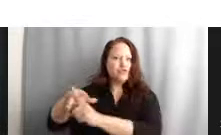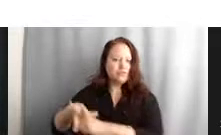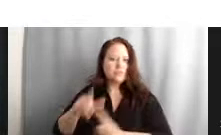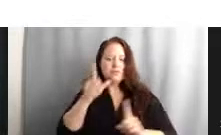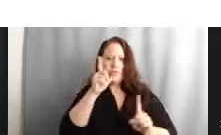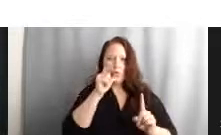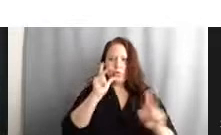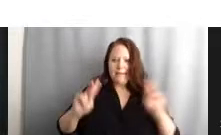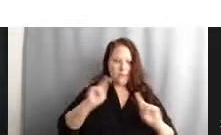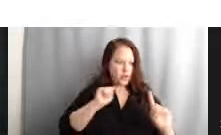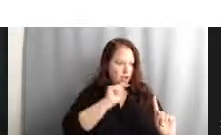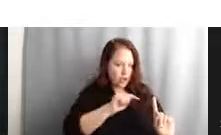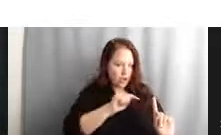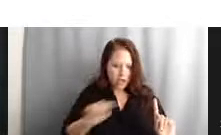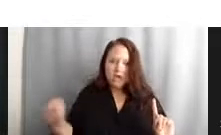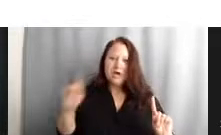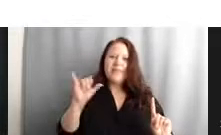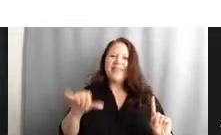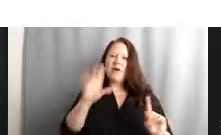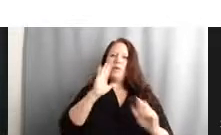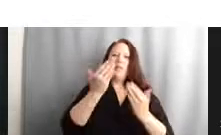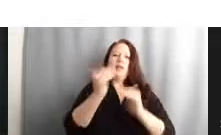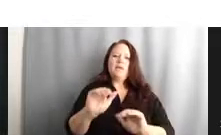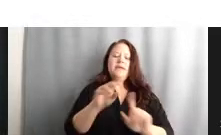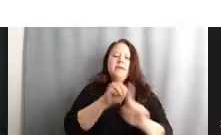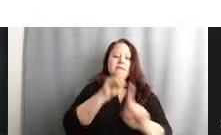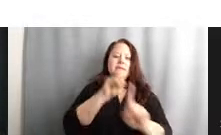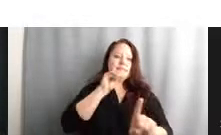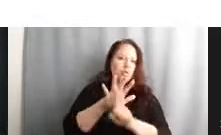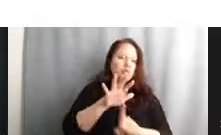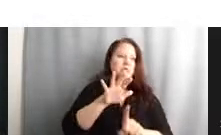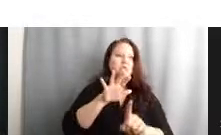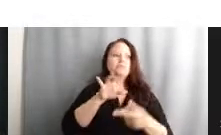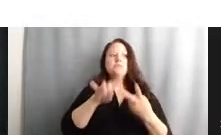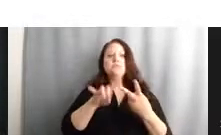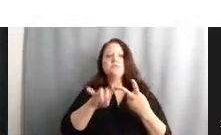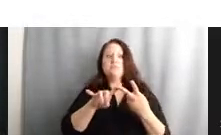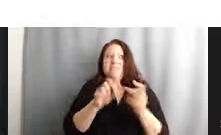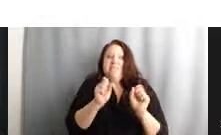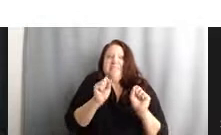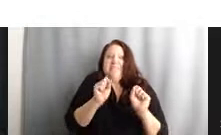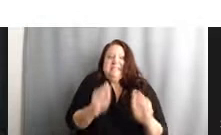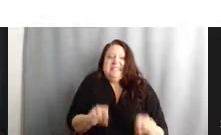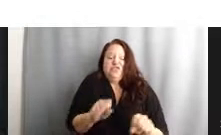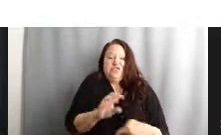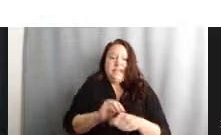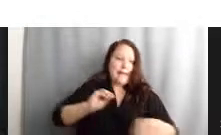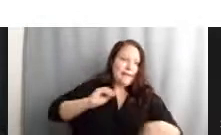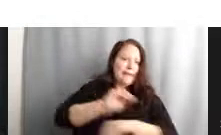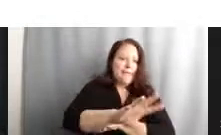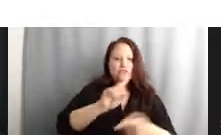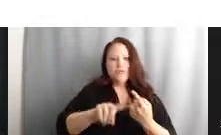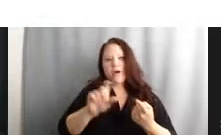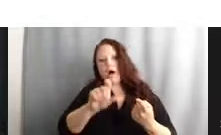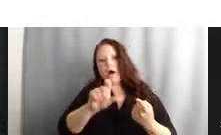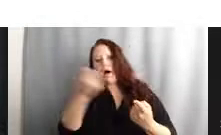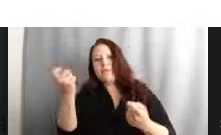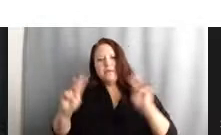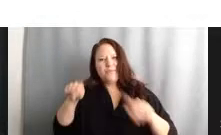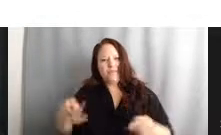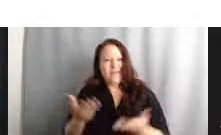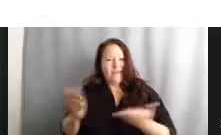folks are, because that will limit the exposure, right, and the potential impact to other members of the campus